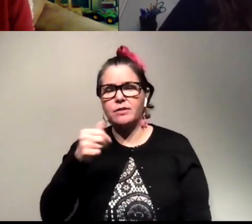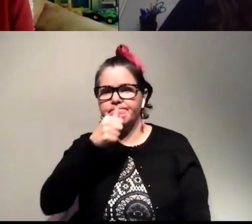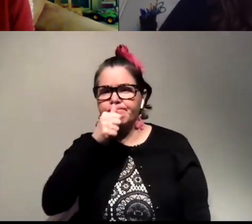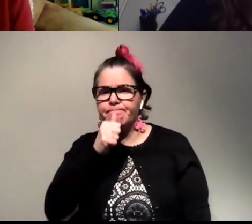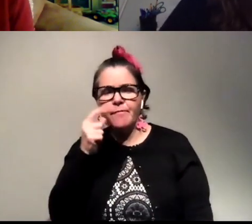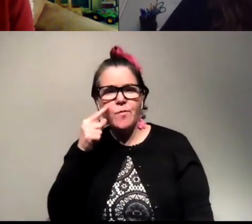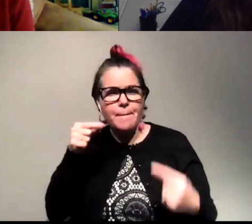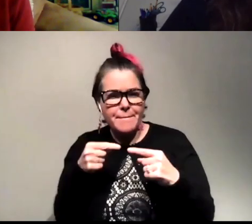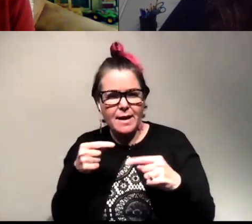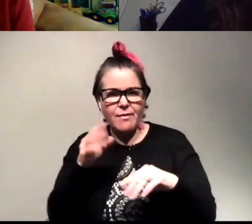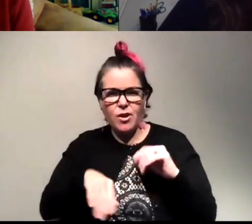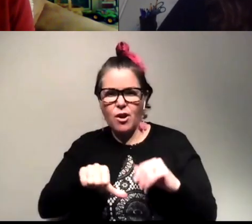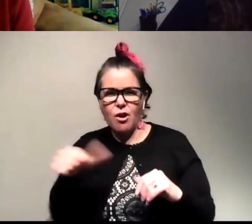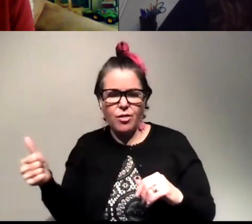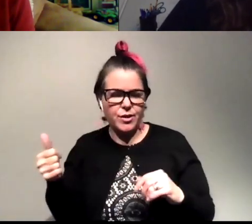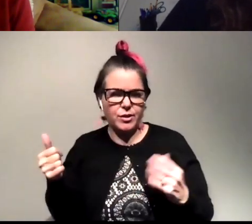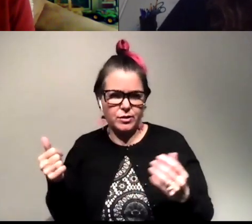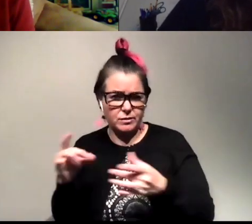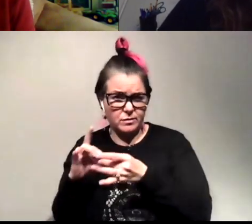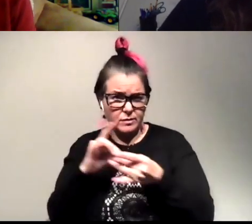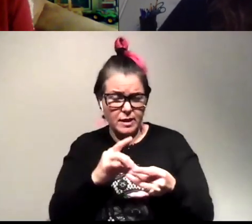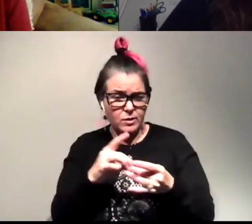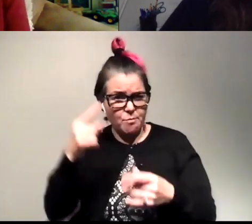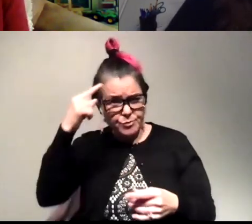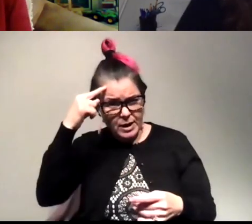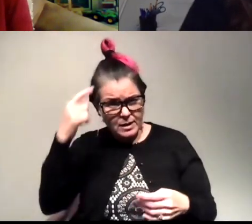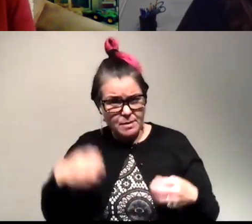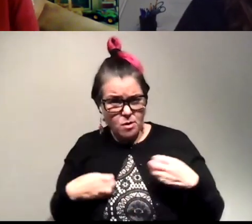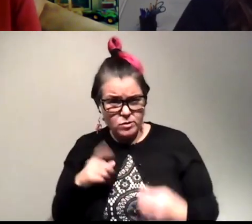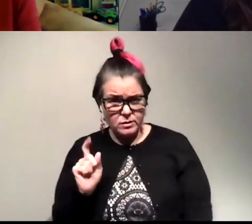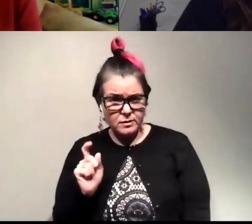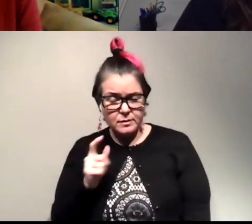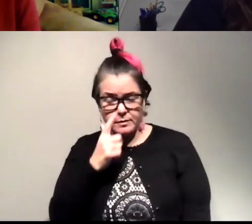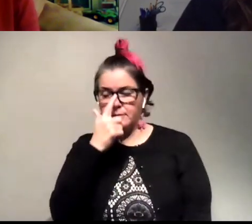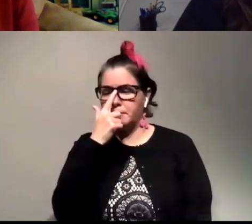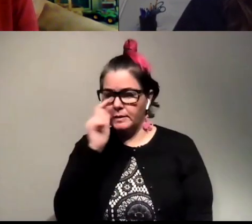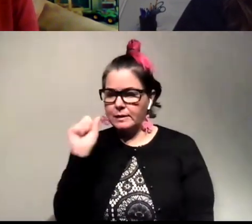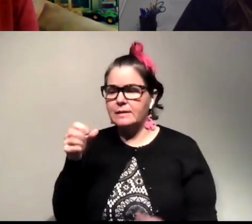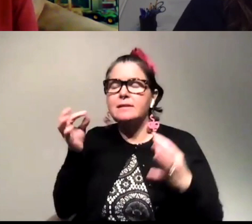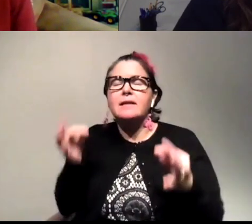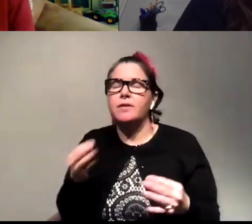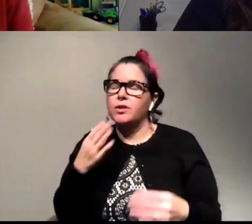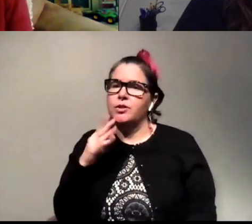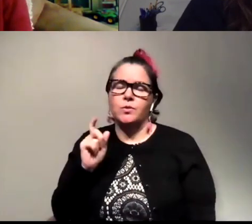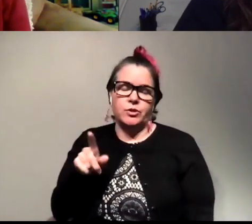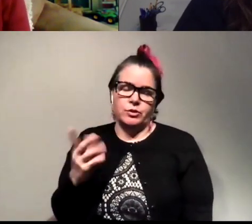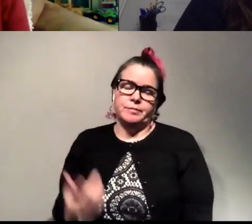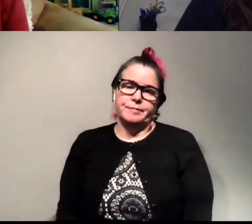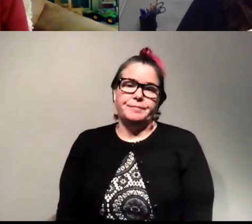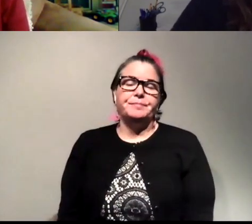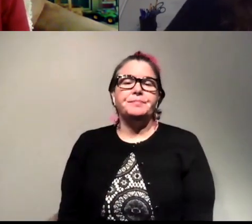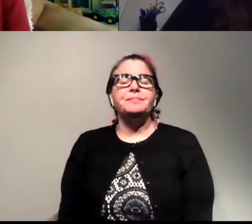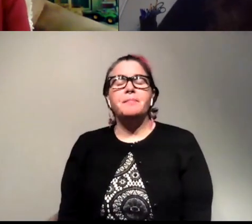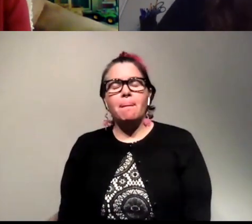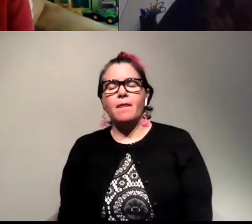And does that have anything to do with their emotions in the brain? Yes, absolutely. That's such a good question. So a